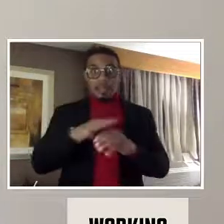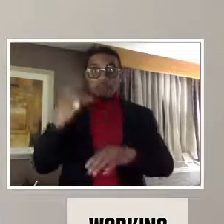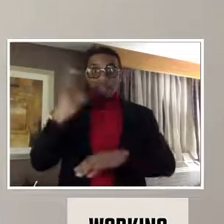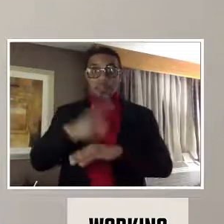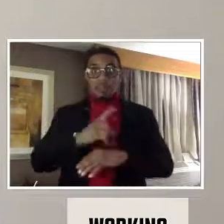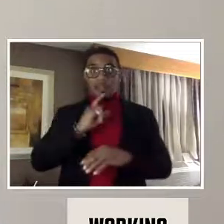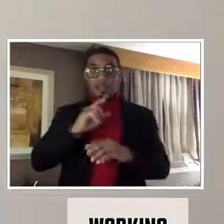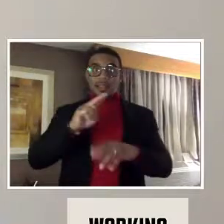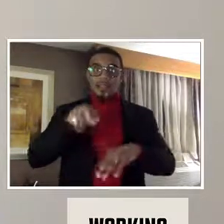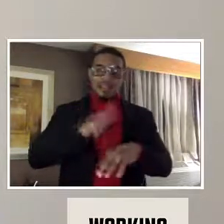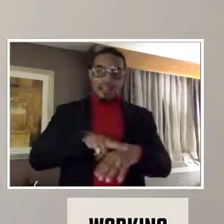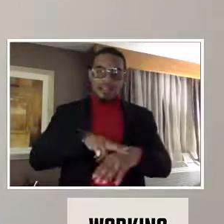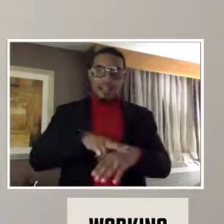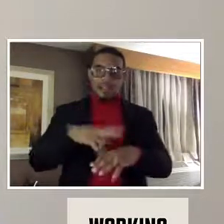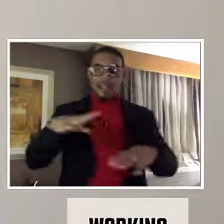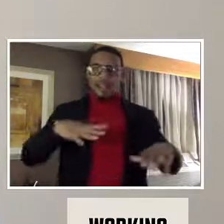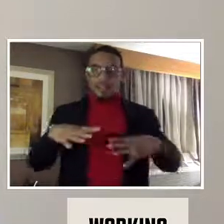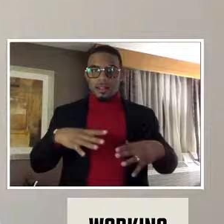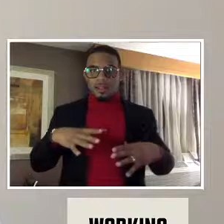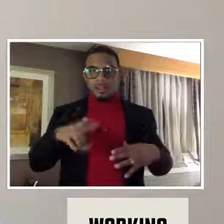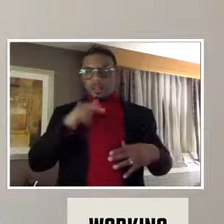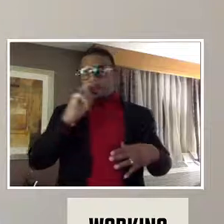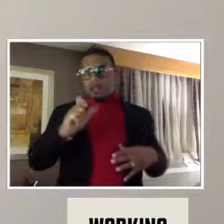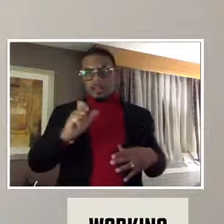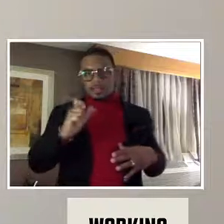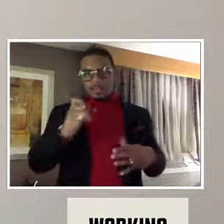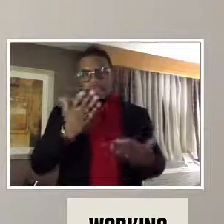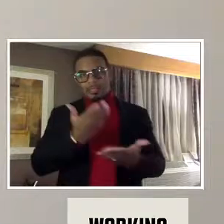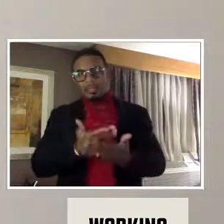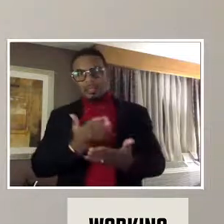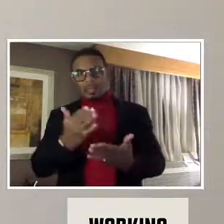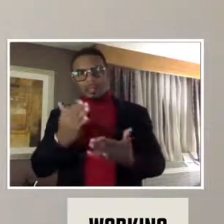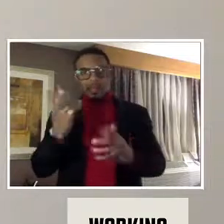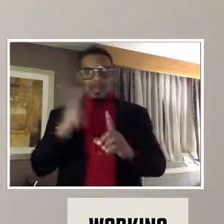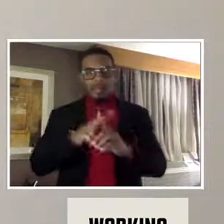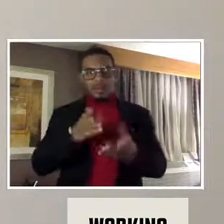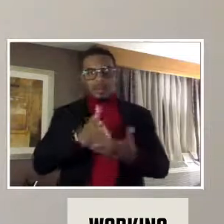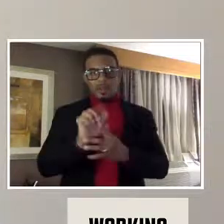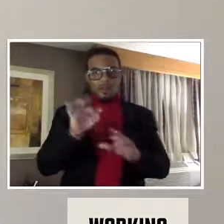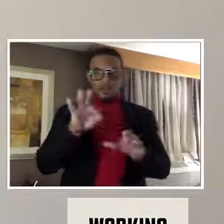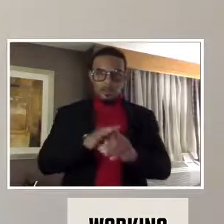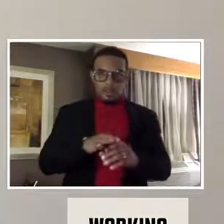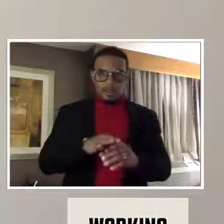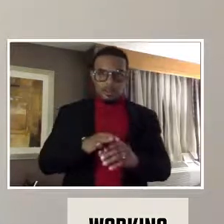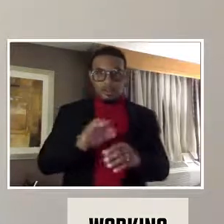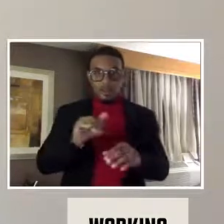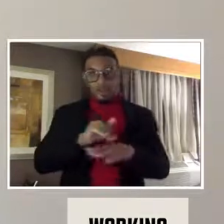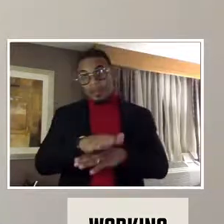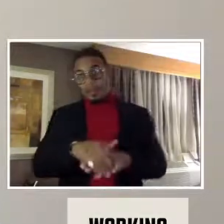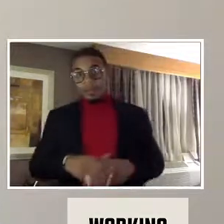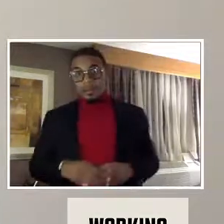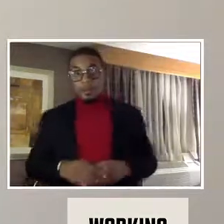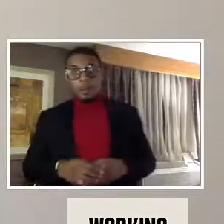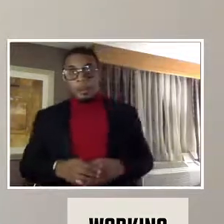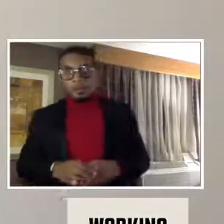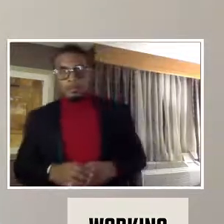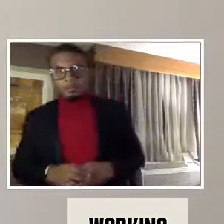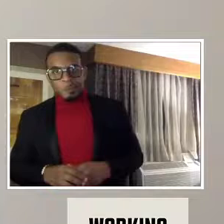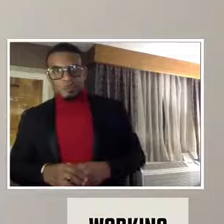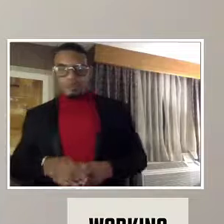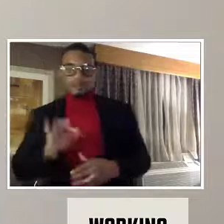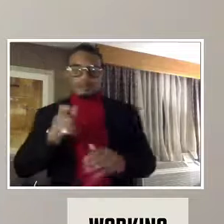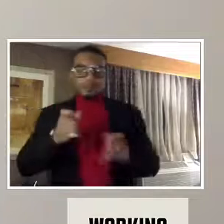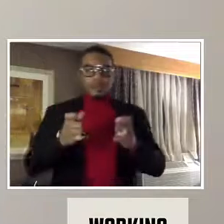Day is a national holiday and you don't need to justify exercising your right to vote by mail. I want you